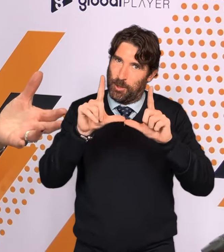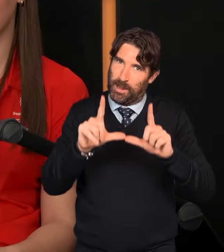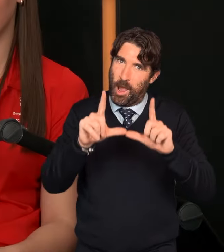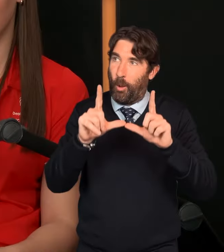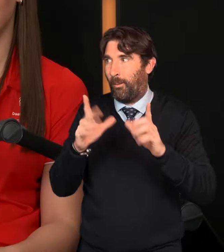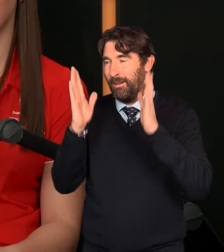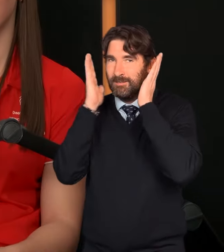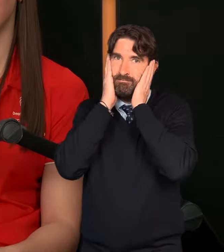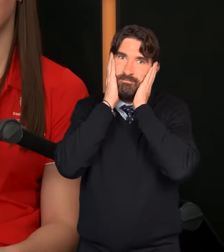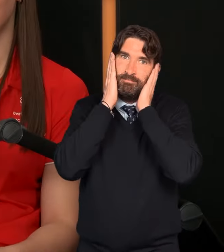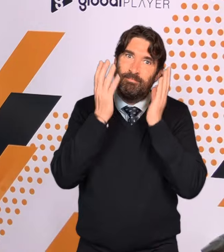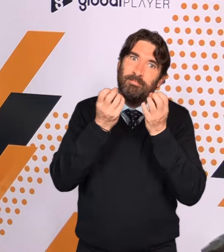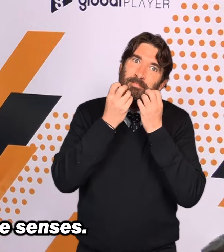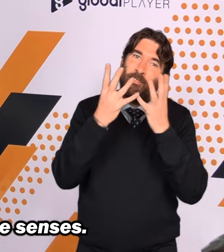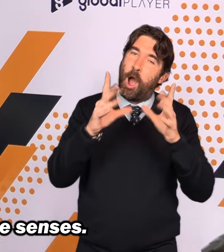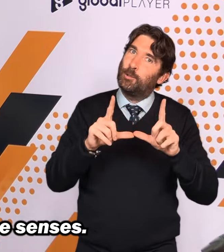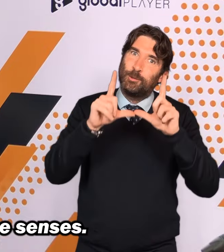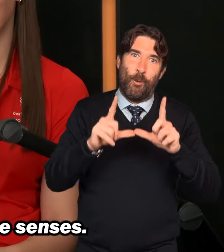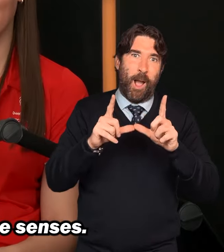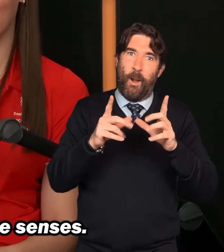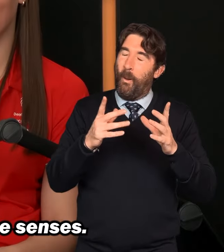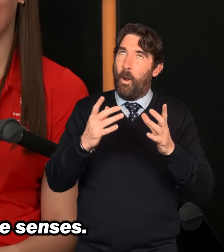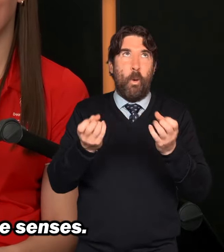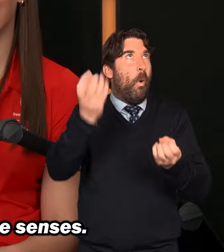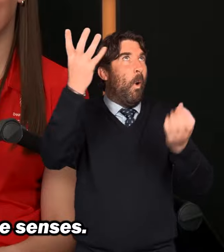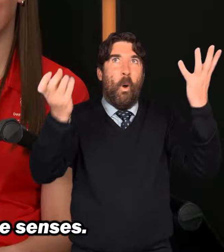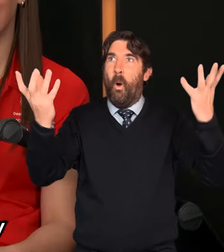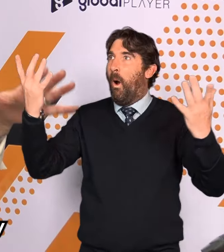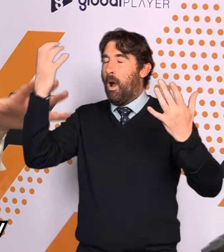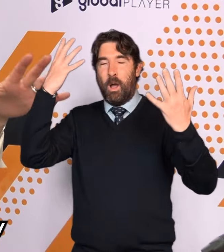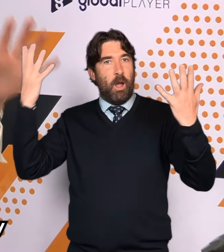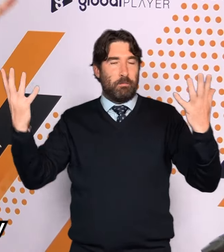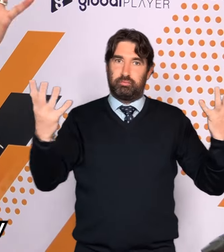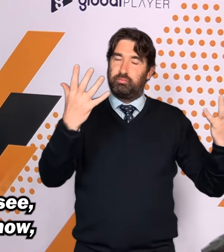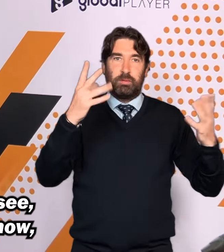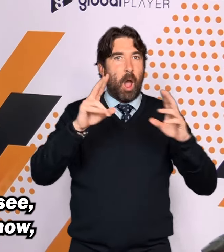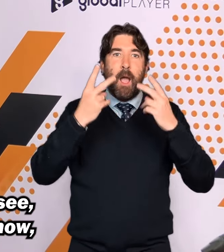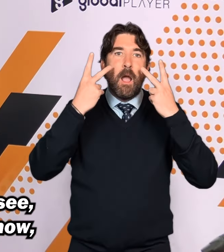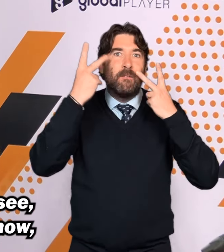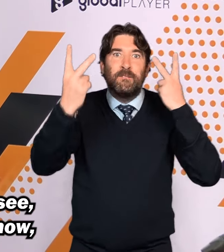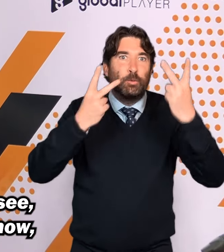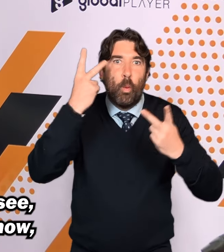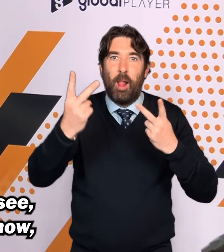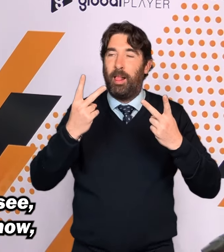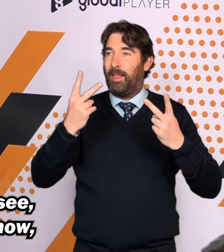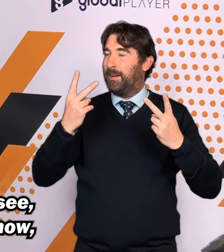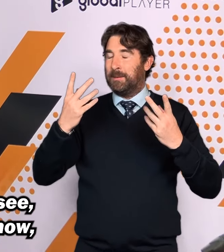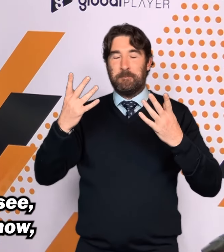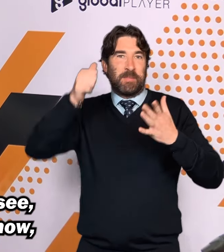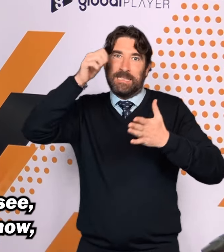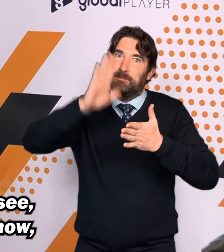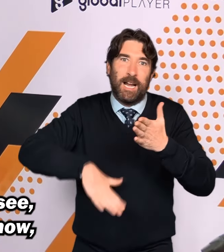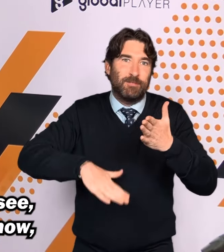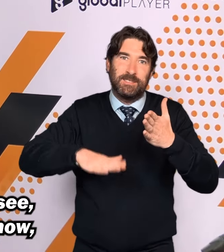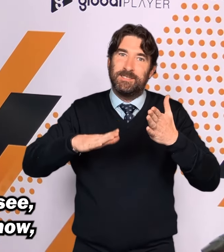city? Tokyo. Oh my gosh! I mean, that is an assault on the senses. Going to Tokyo anyway, in terms of what you will see, what you